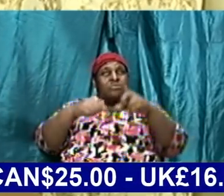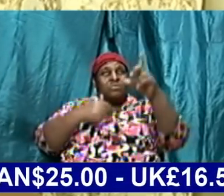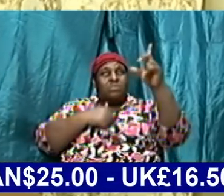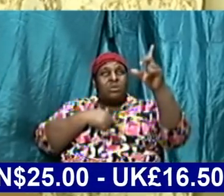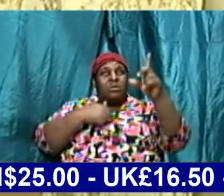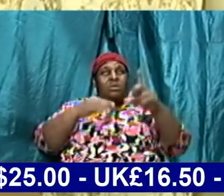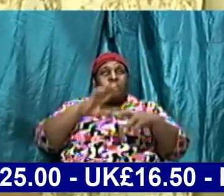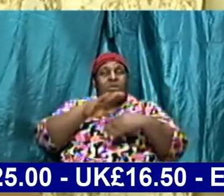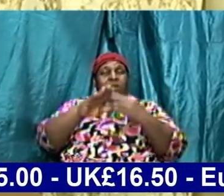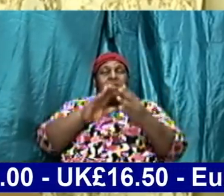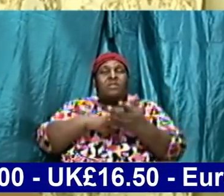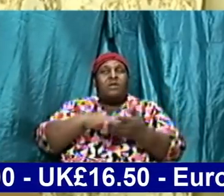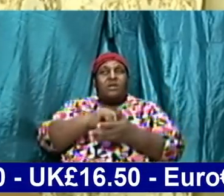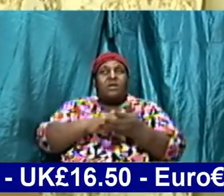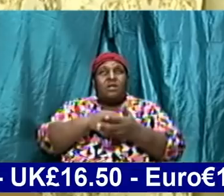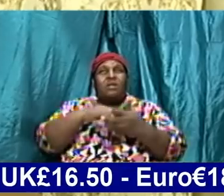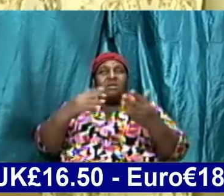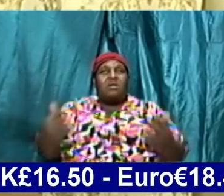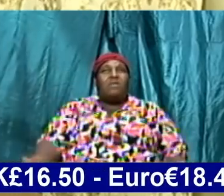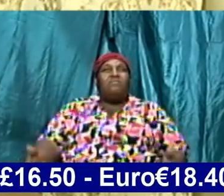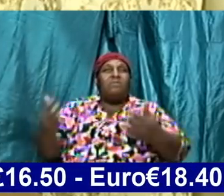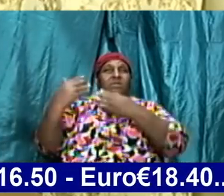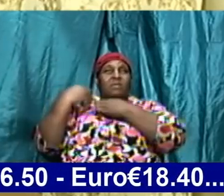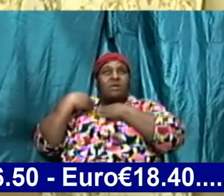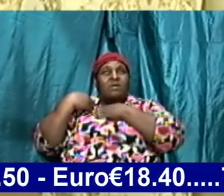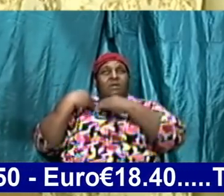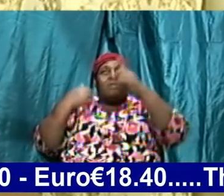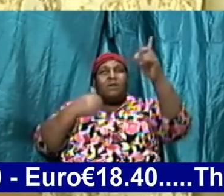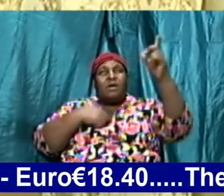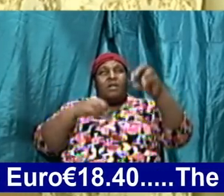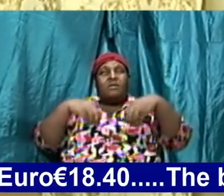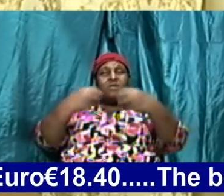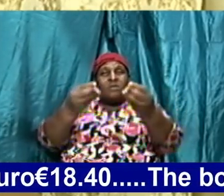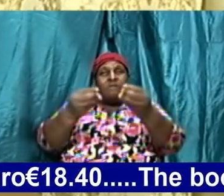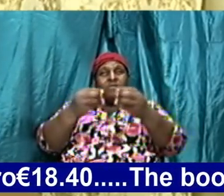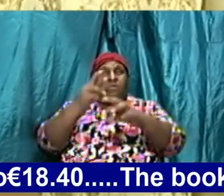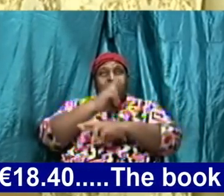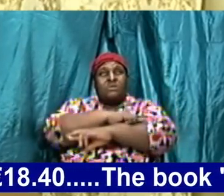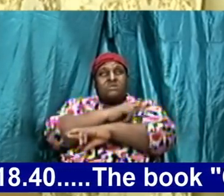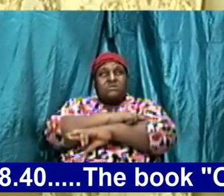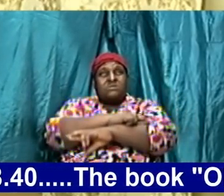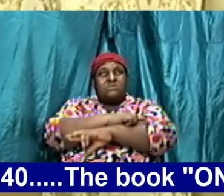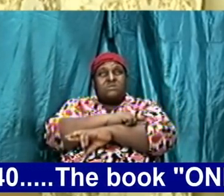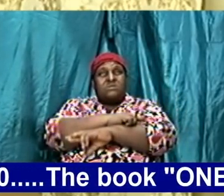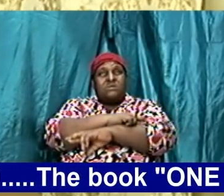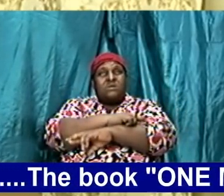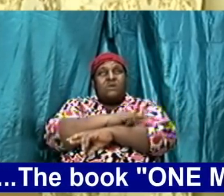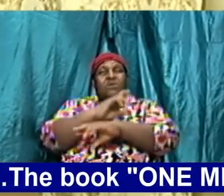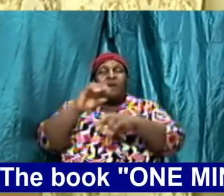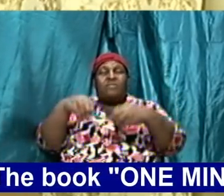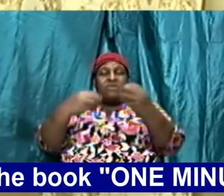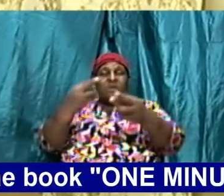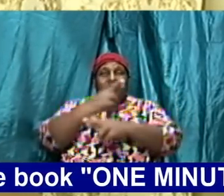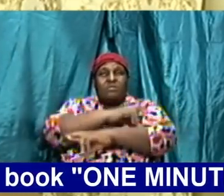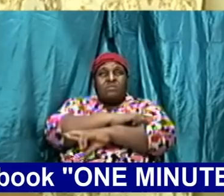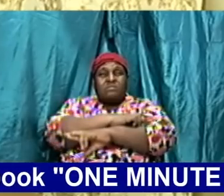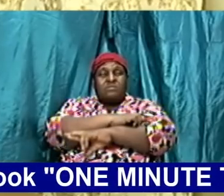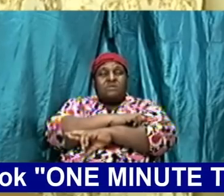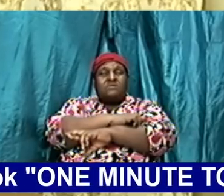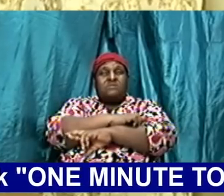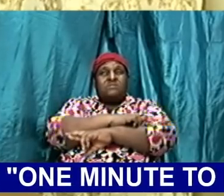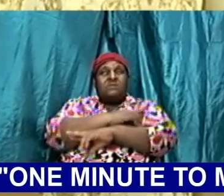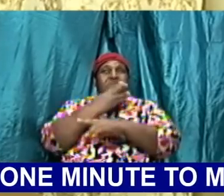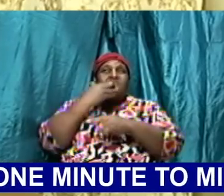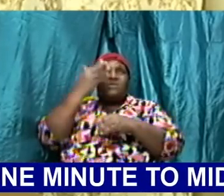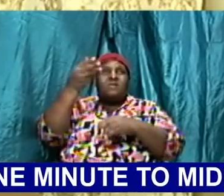that weary and are heavy laden, and I will give you rest. That word is Sabbath. You have given us rest. We